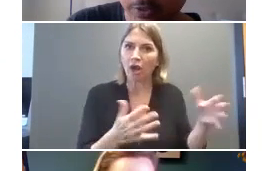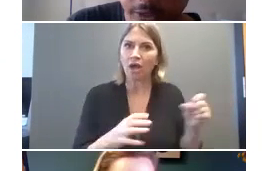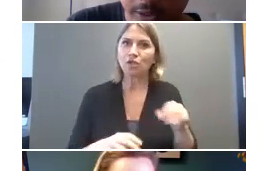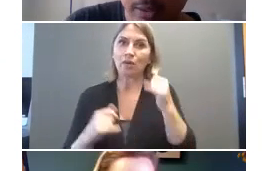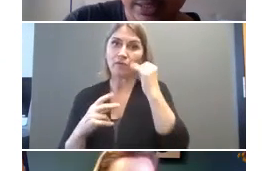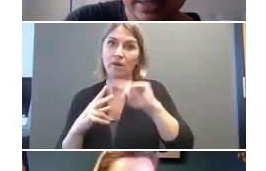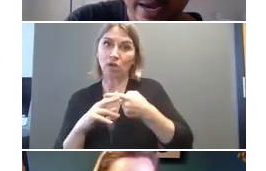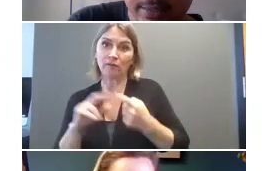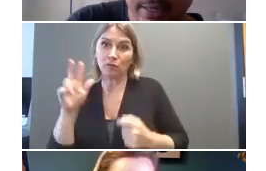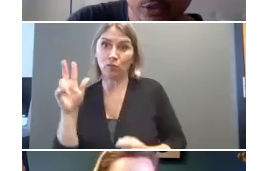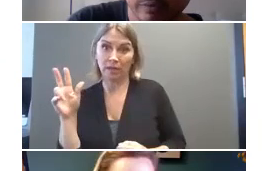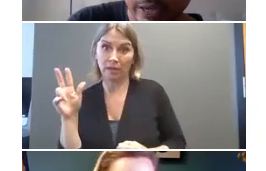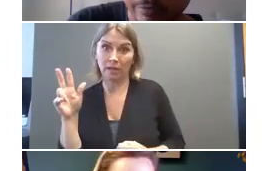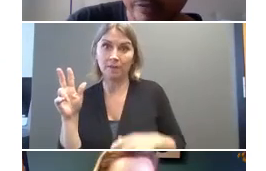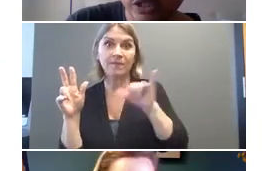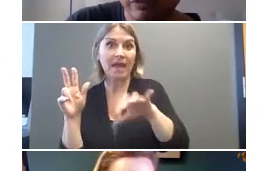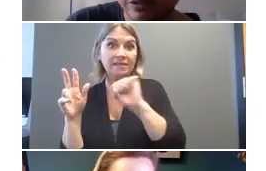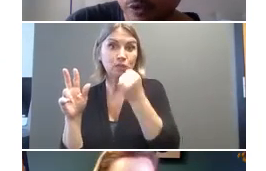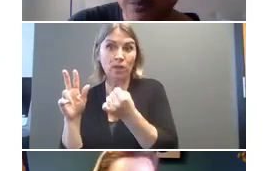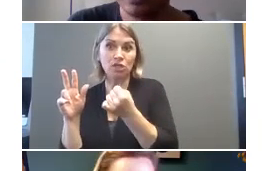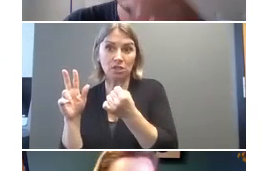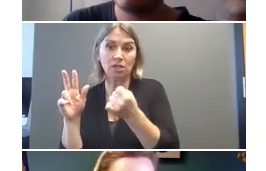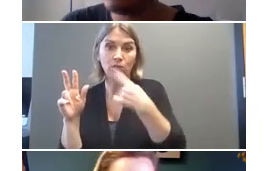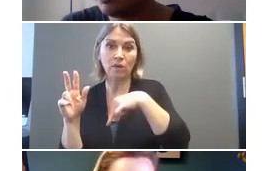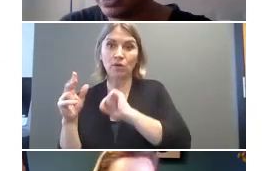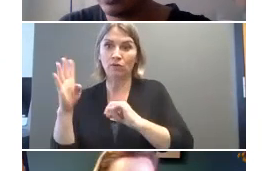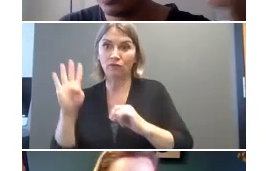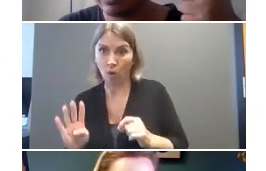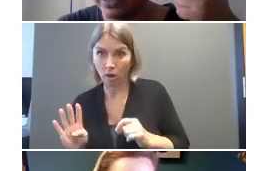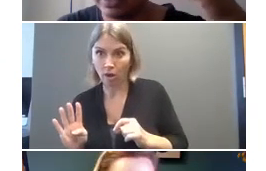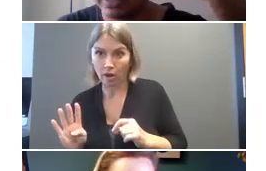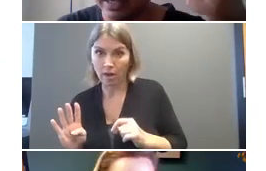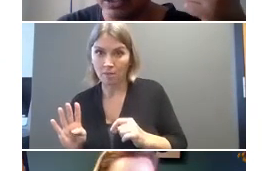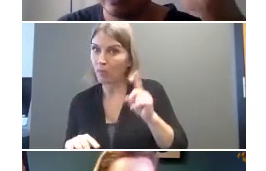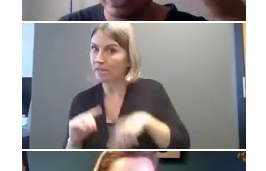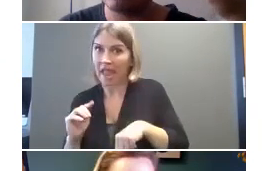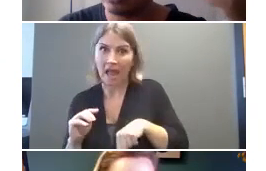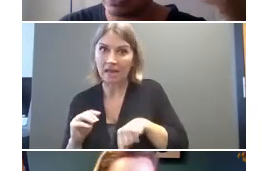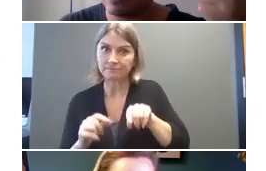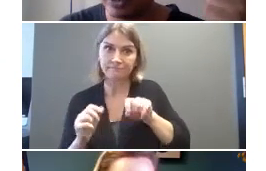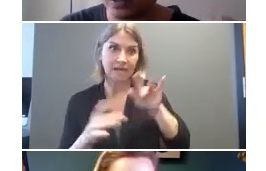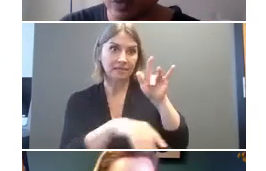from number 3, in that scenario, we would cover 4, but we won't be able to cover anything else. So we have 3 and 4 as